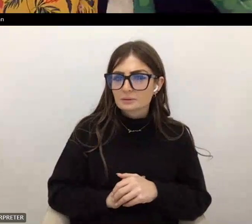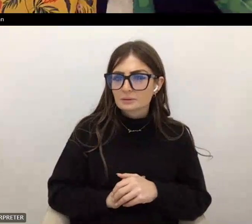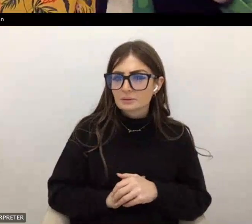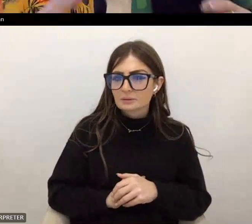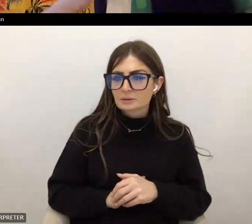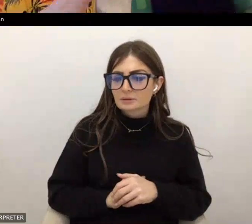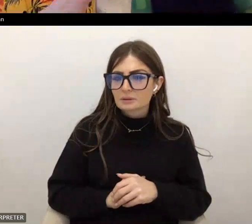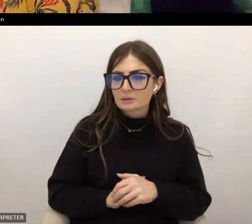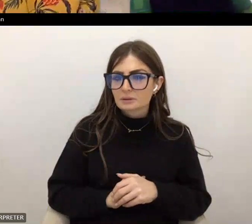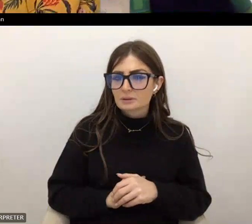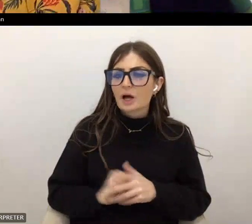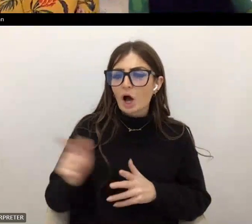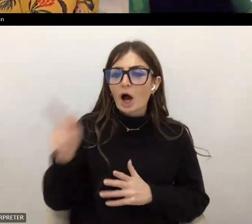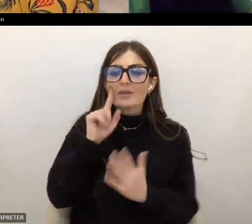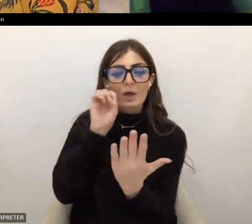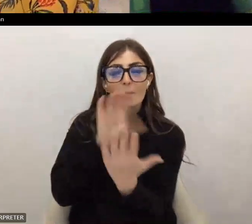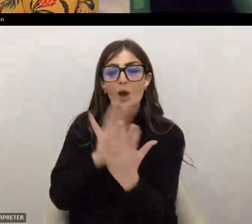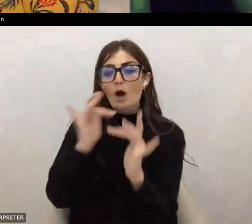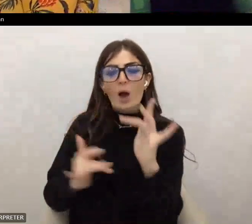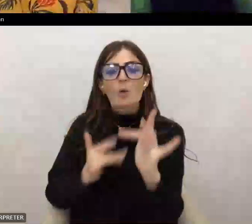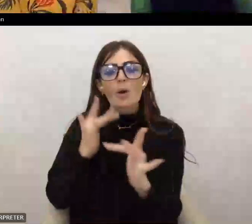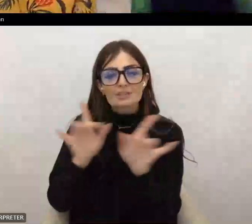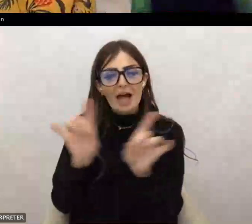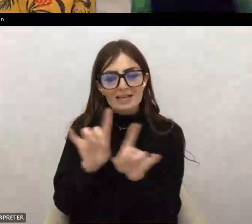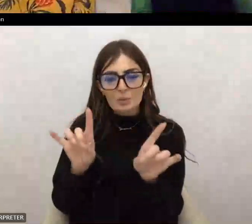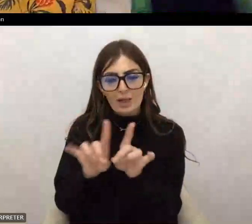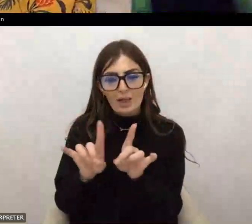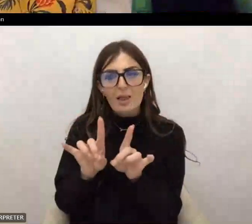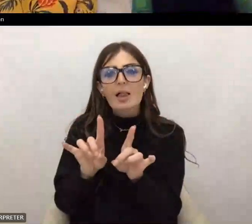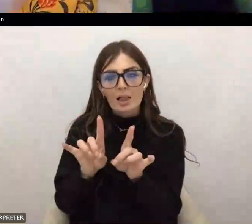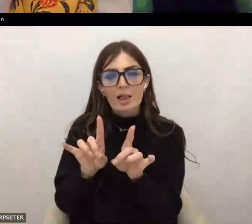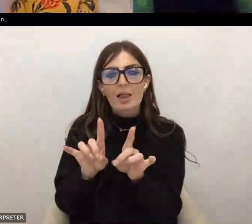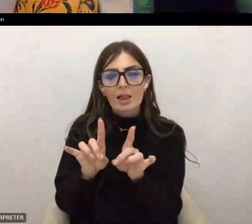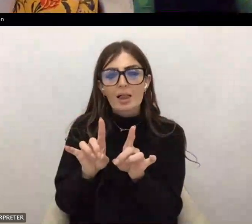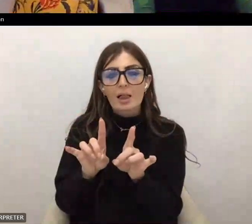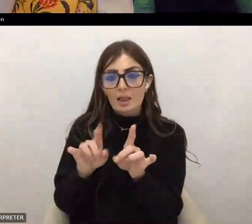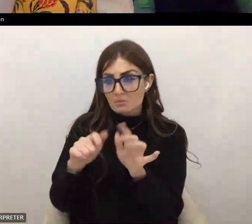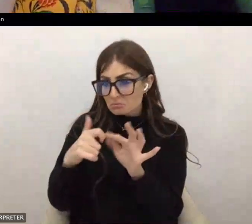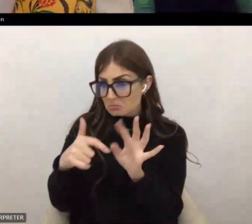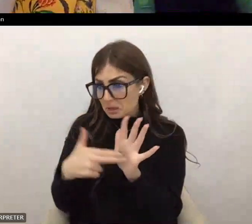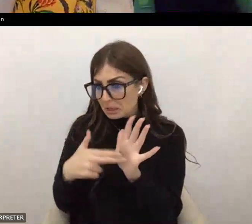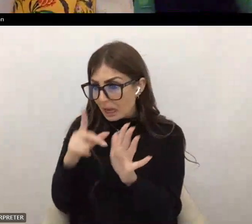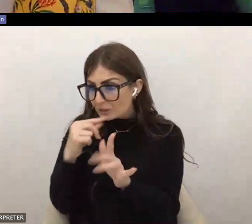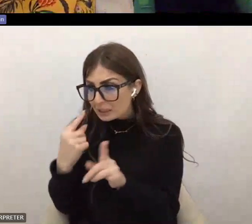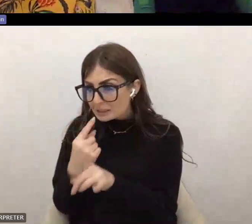I think that will be up on our website as well, but Karen can speak to